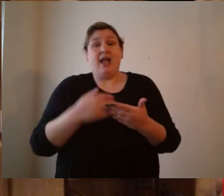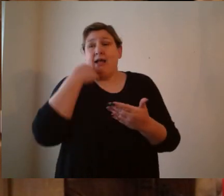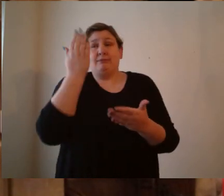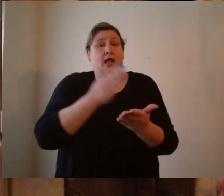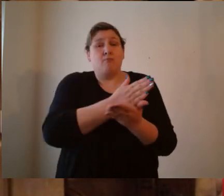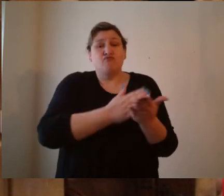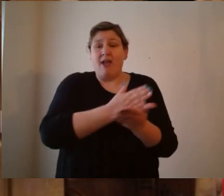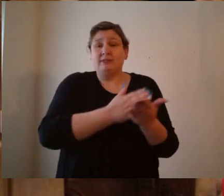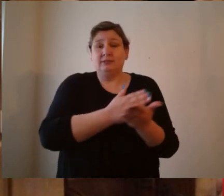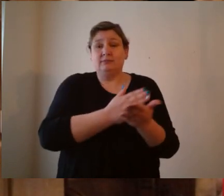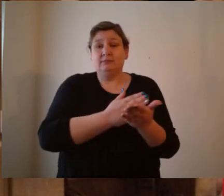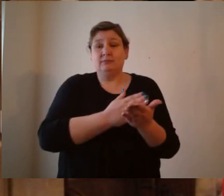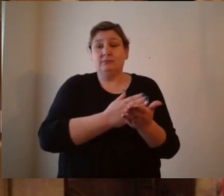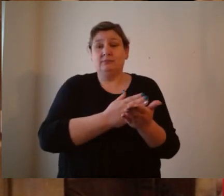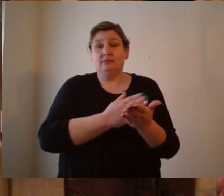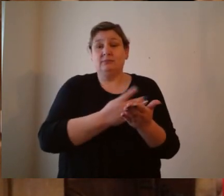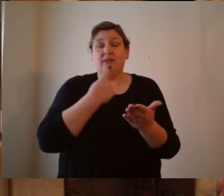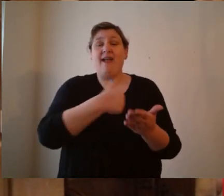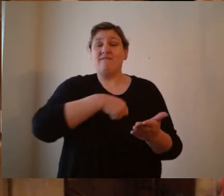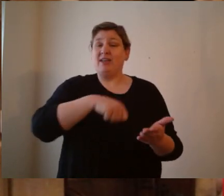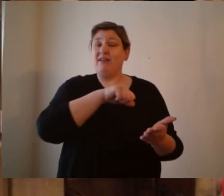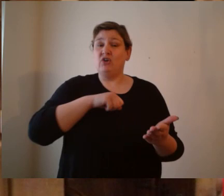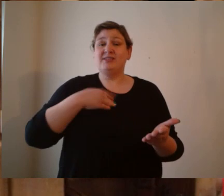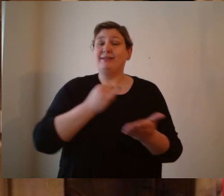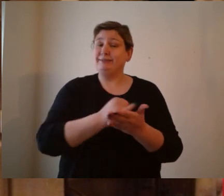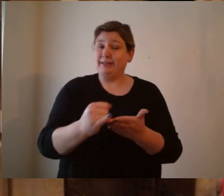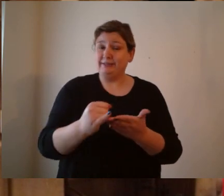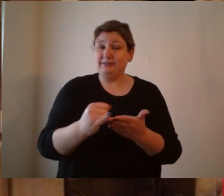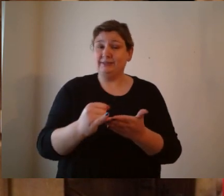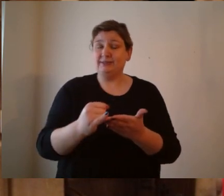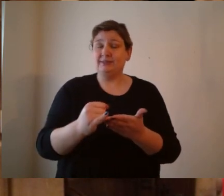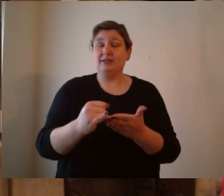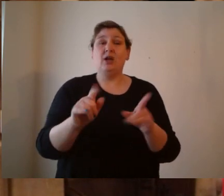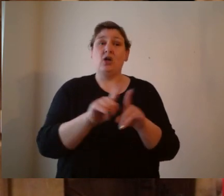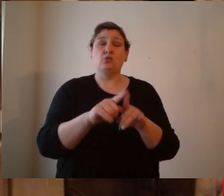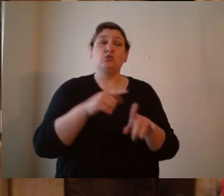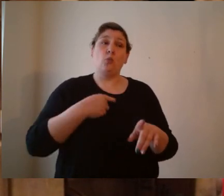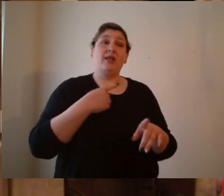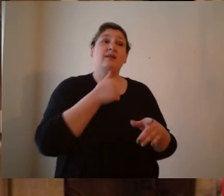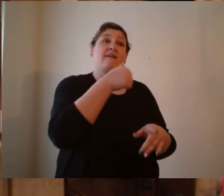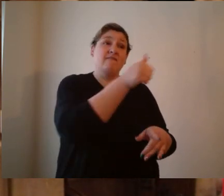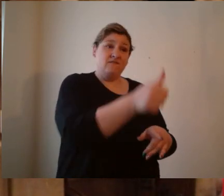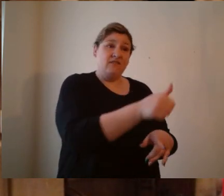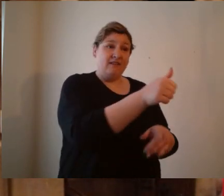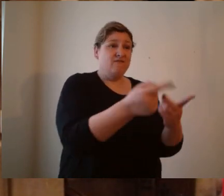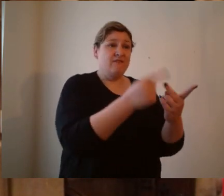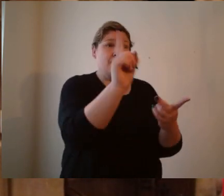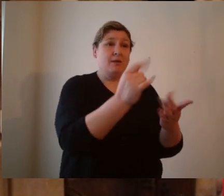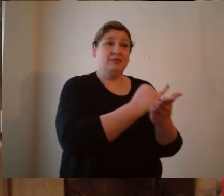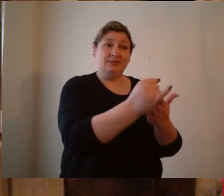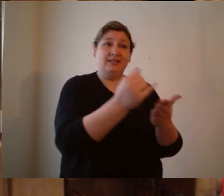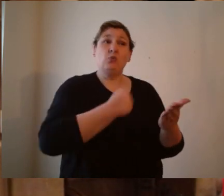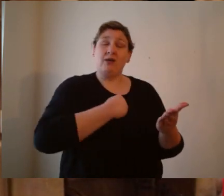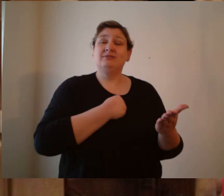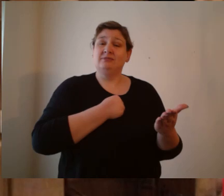Give us today our daily bread. Forgive us our sins, as we forgive those who sin against